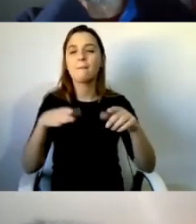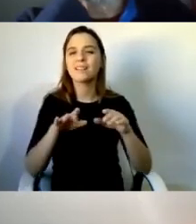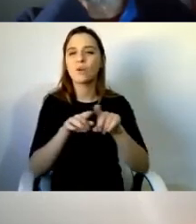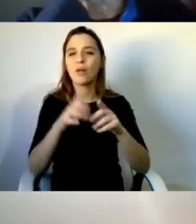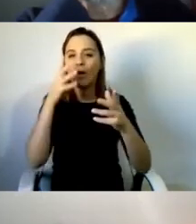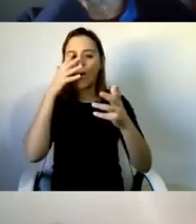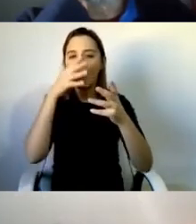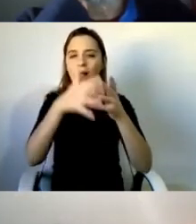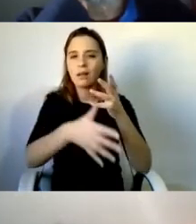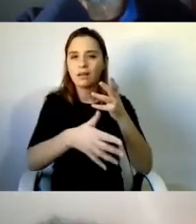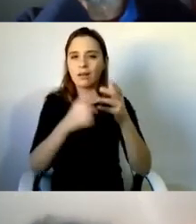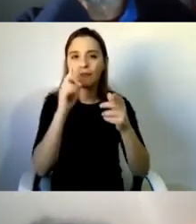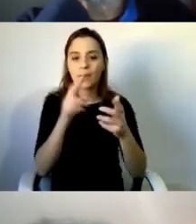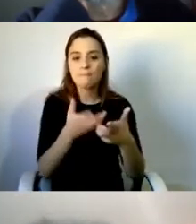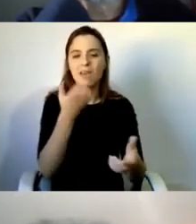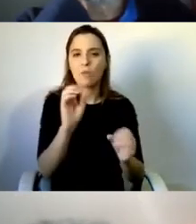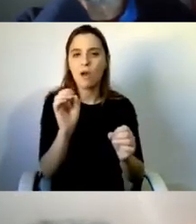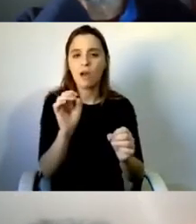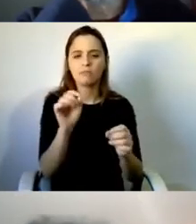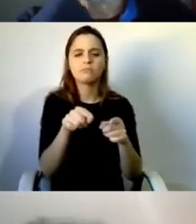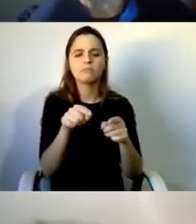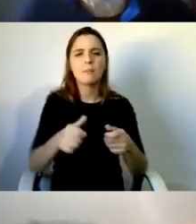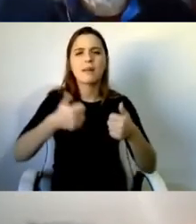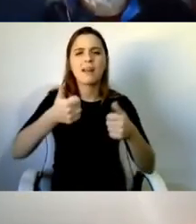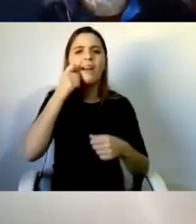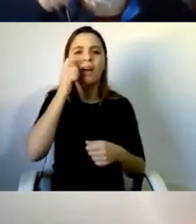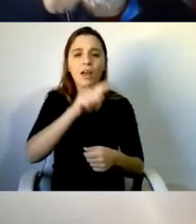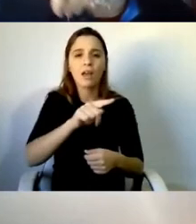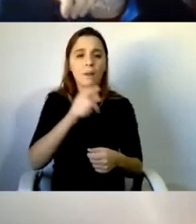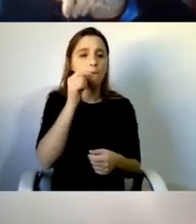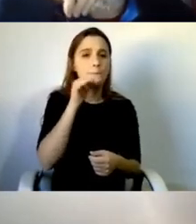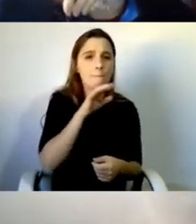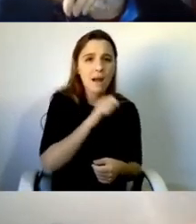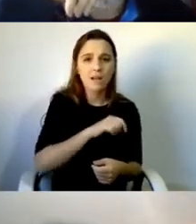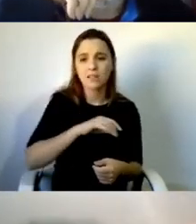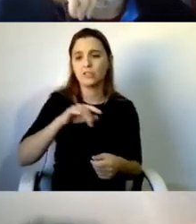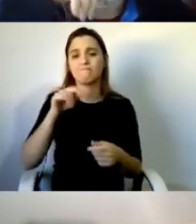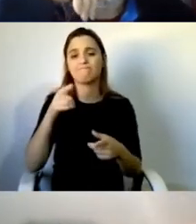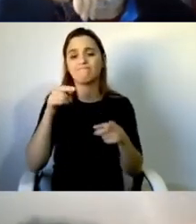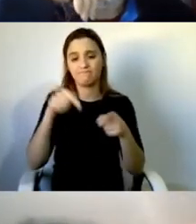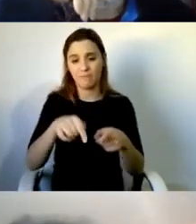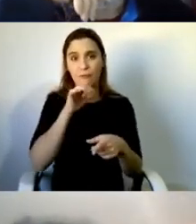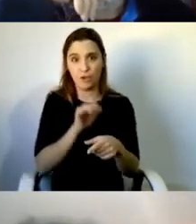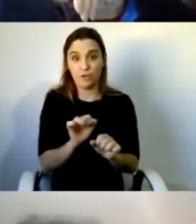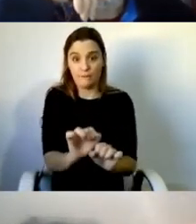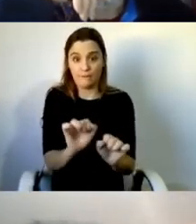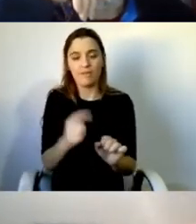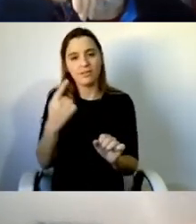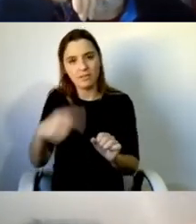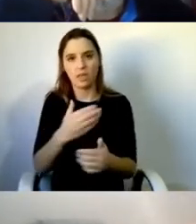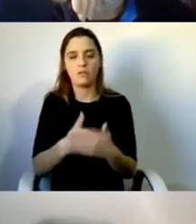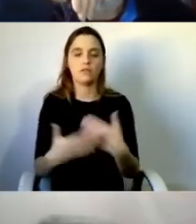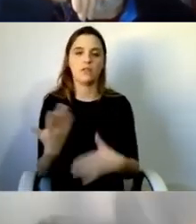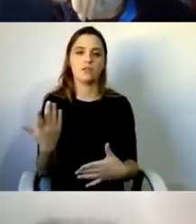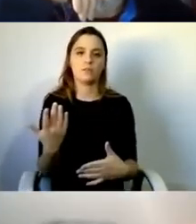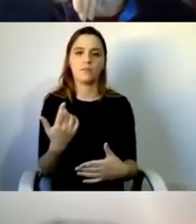There were very few, I would say, almost there were no disabled people